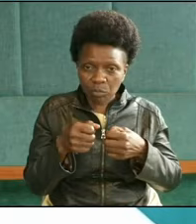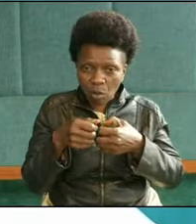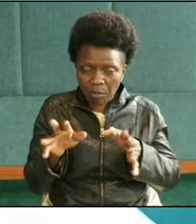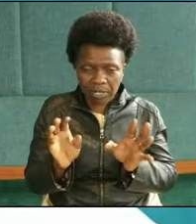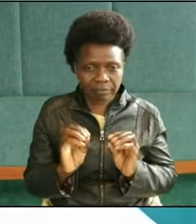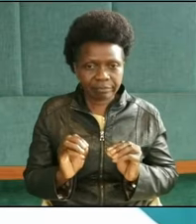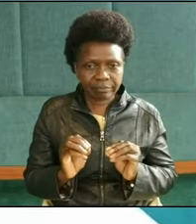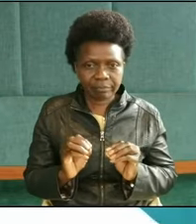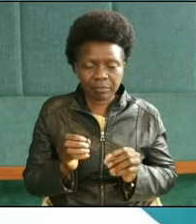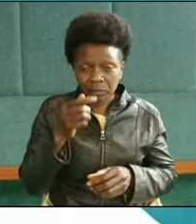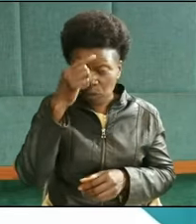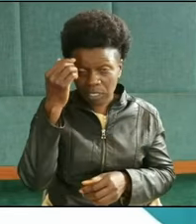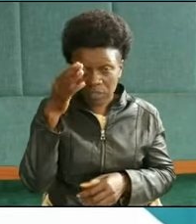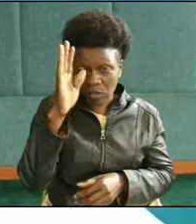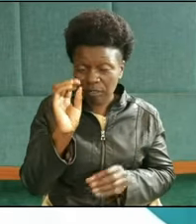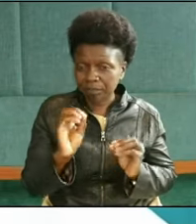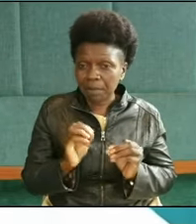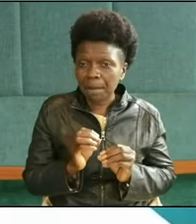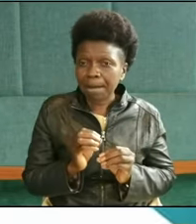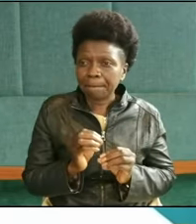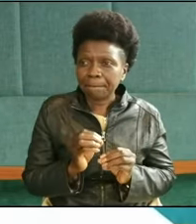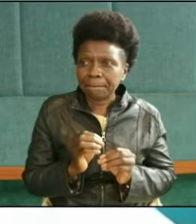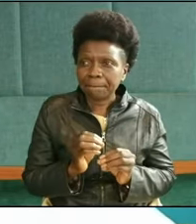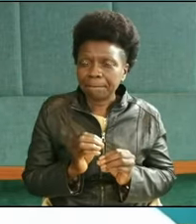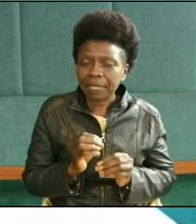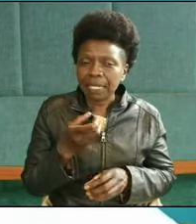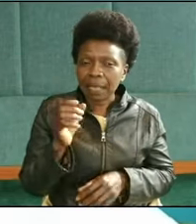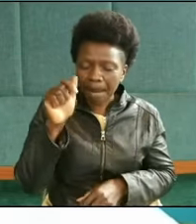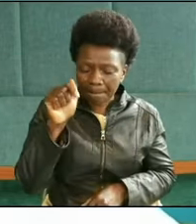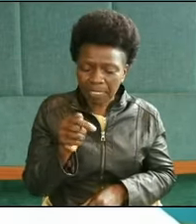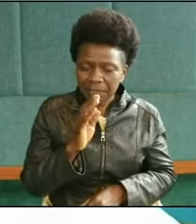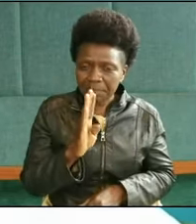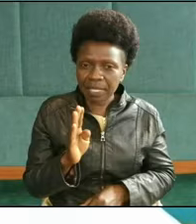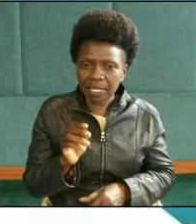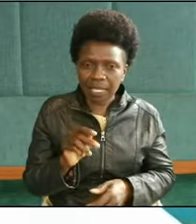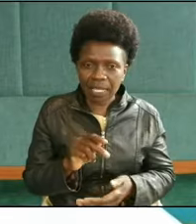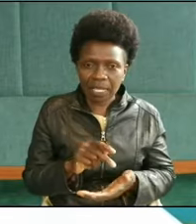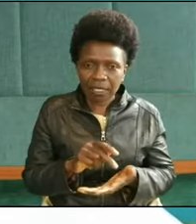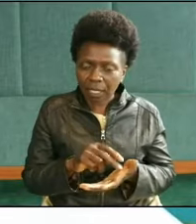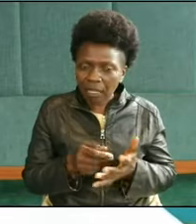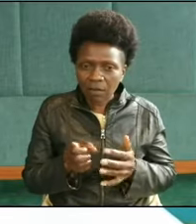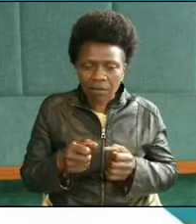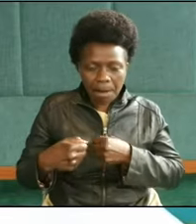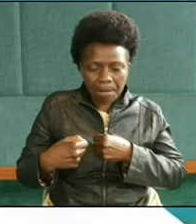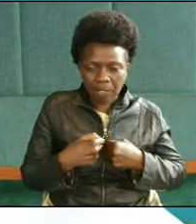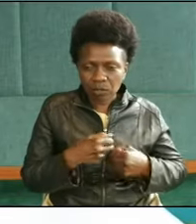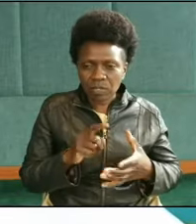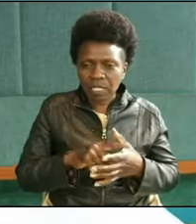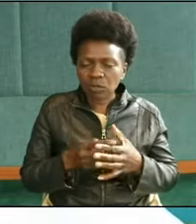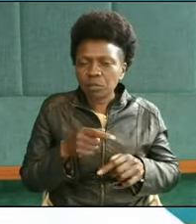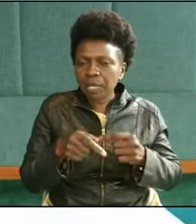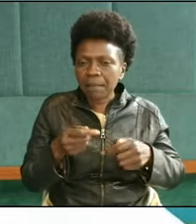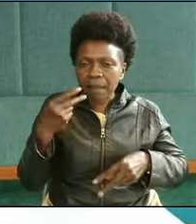because he is God. There must have been some kind of battle, and then you become